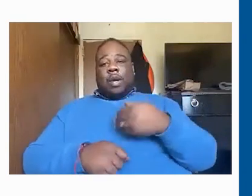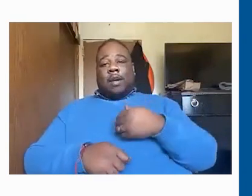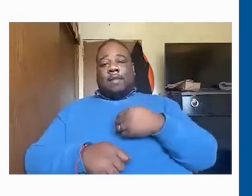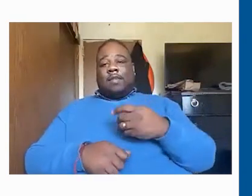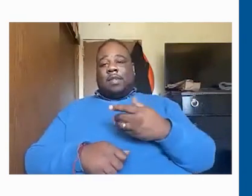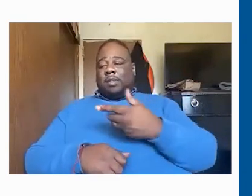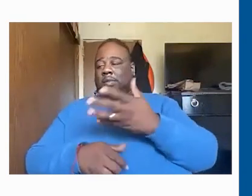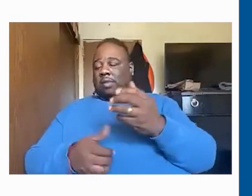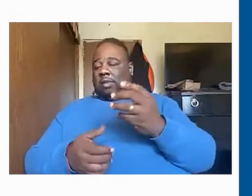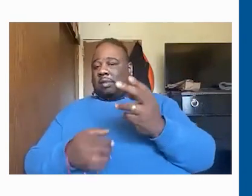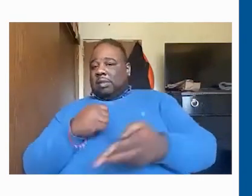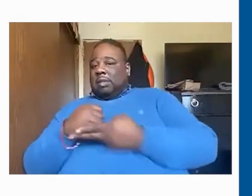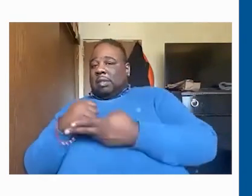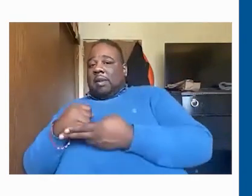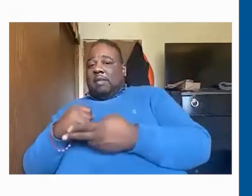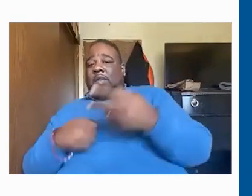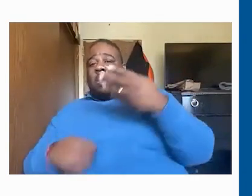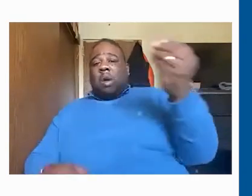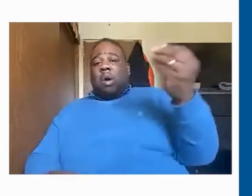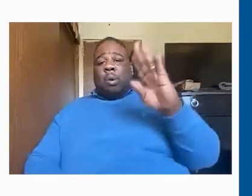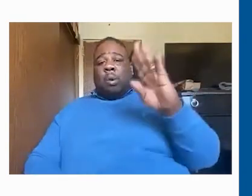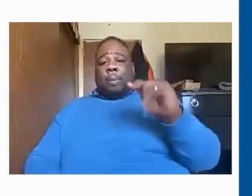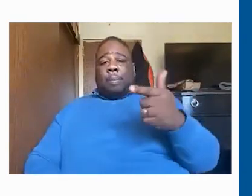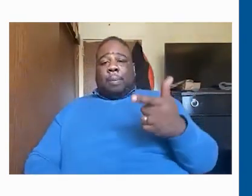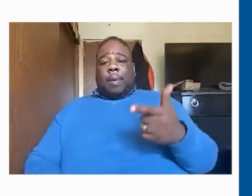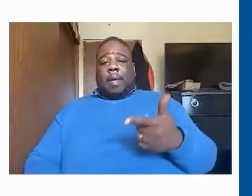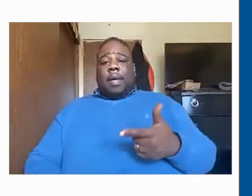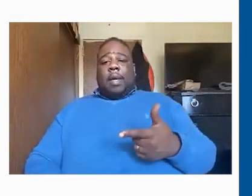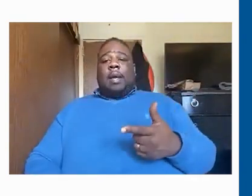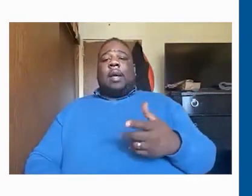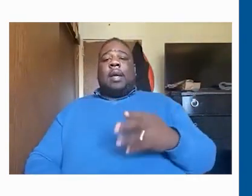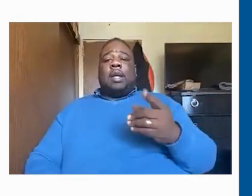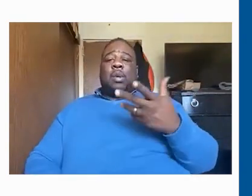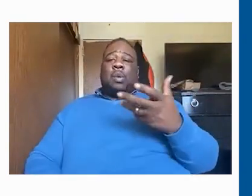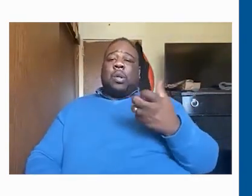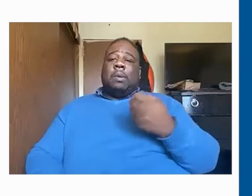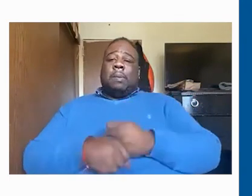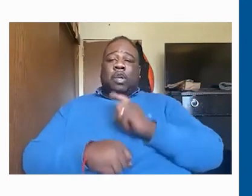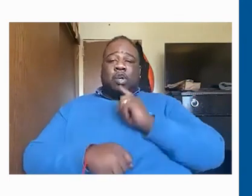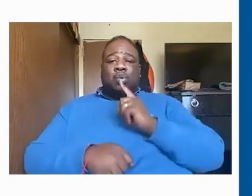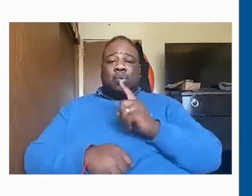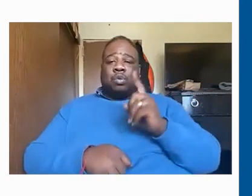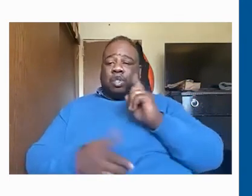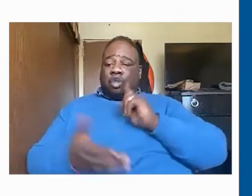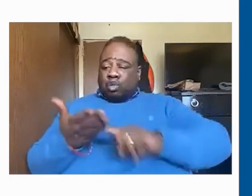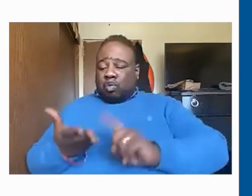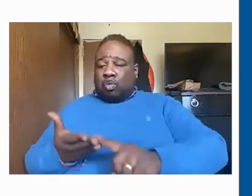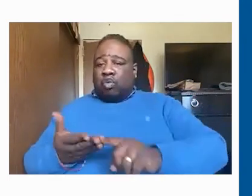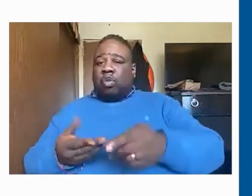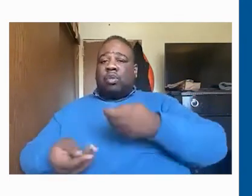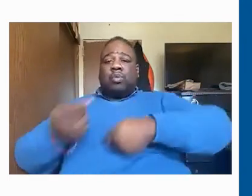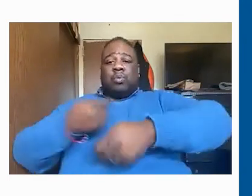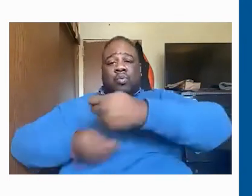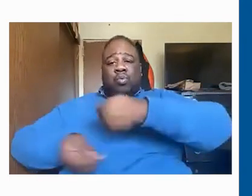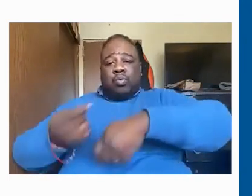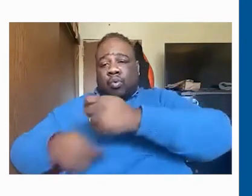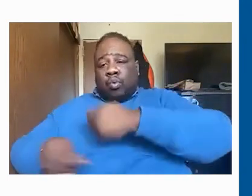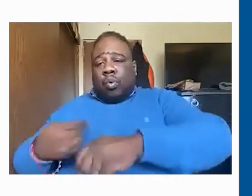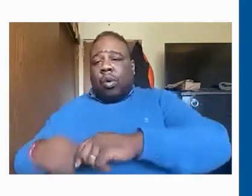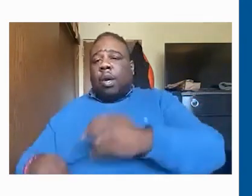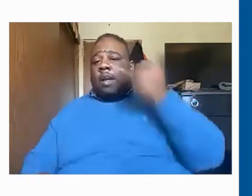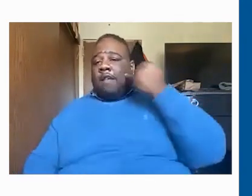things we use every day. And you just want to kind of rotate them to replenish your stash, and just so that you feel safe, because those things can sometimes